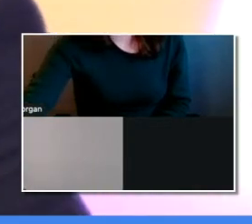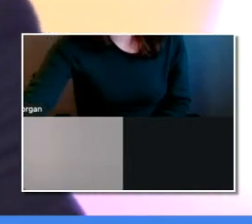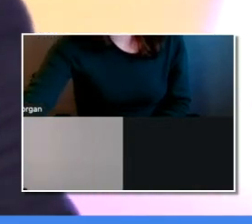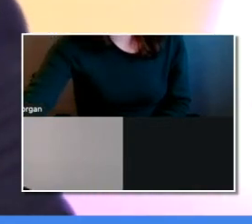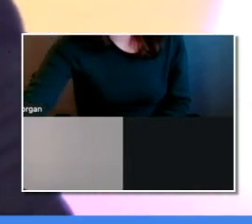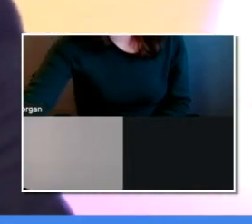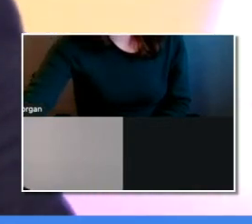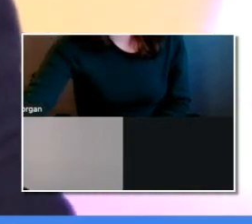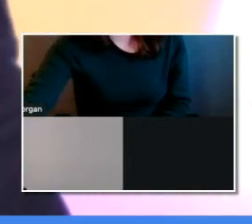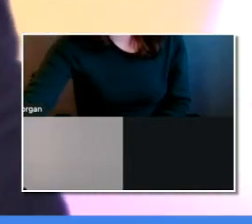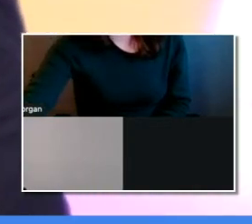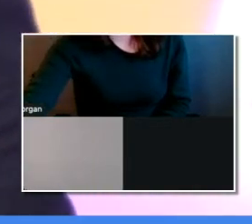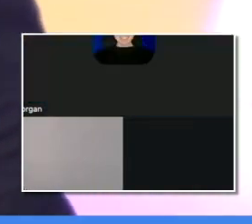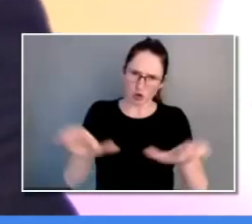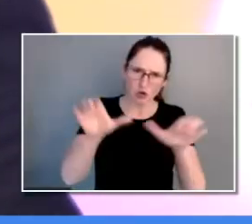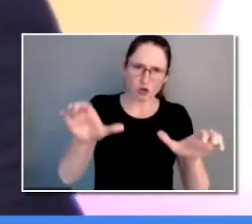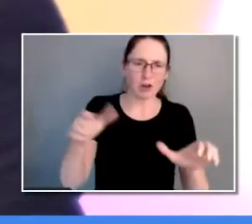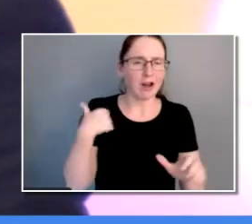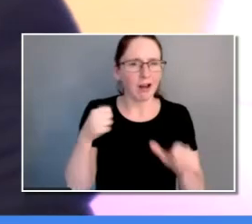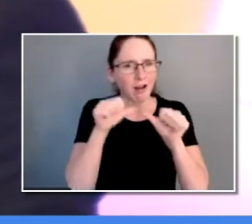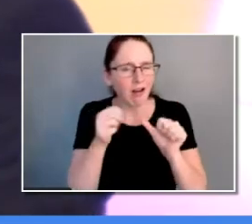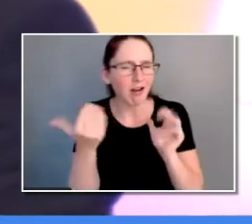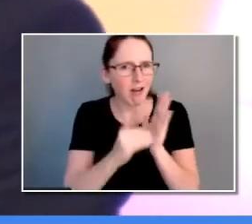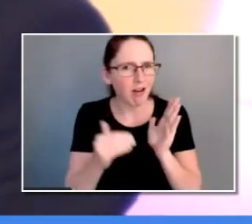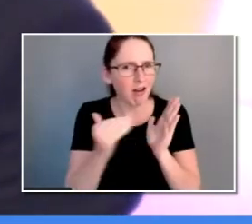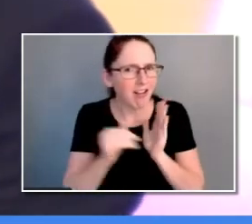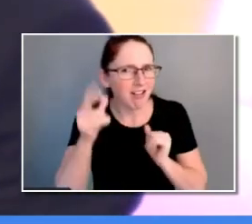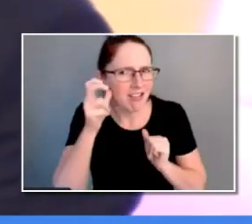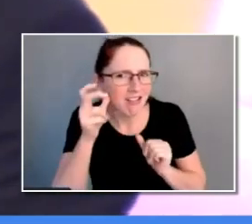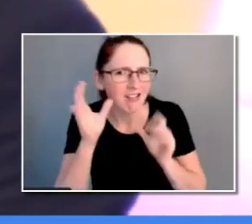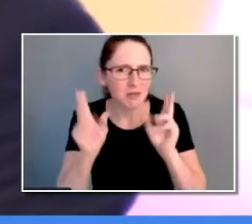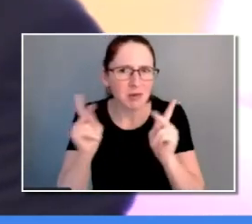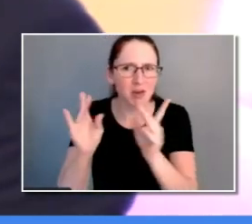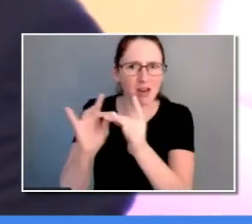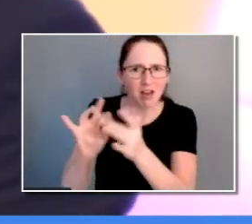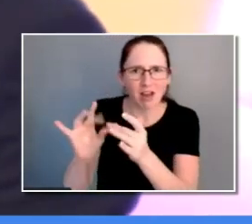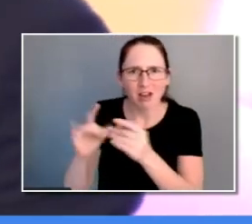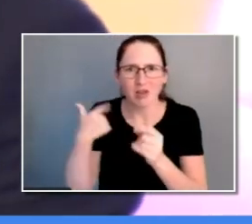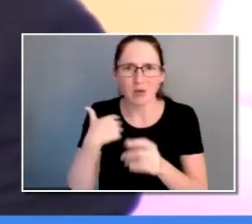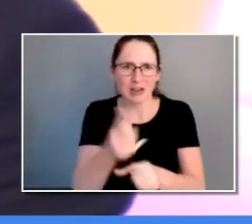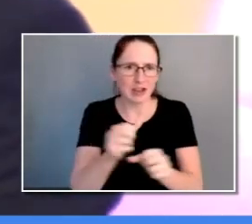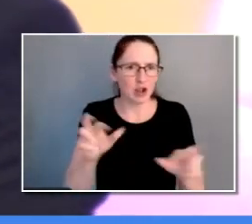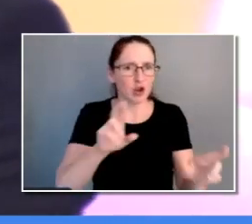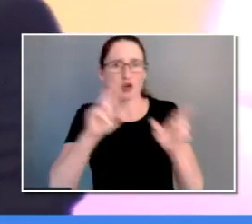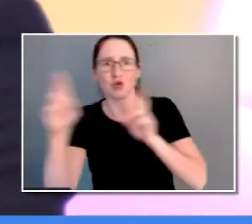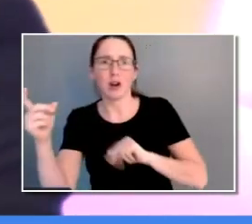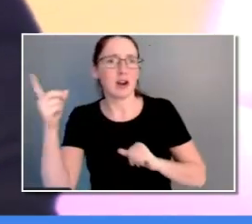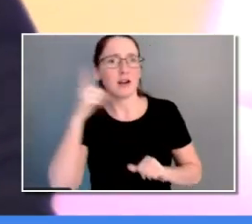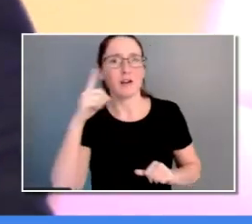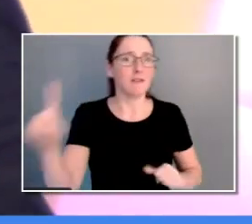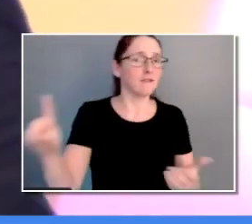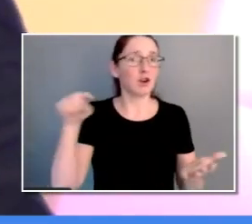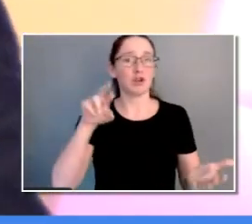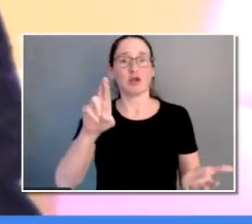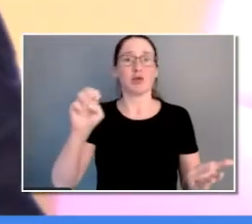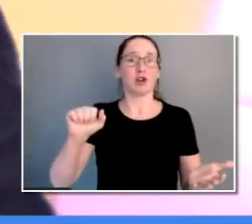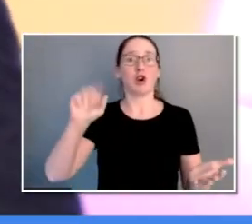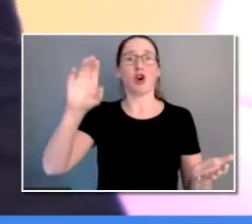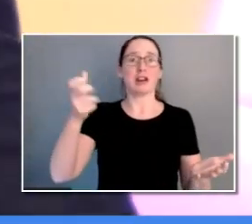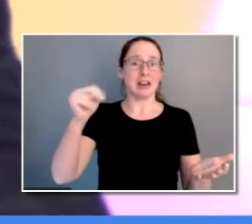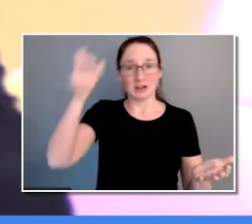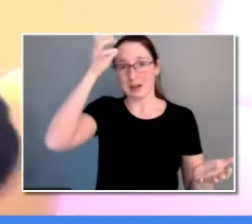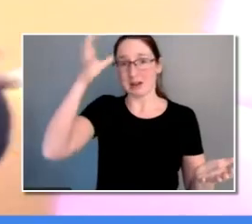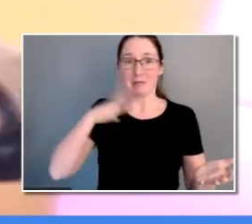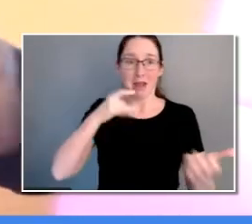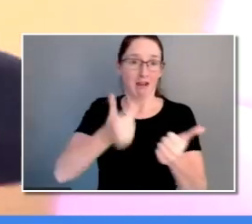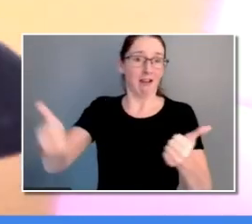you are doing. I keep hearing people saying as we prepare for the reinauguration of this man at the head of government